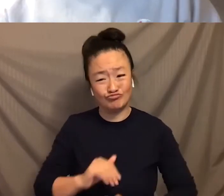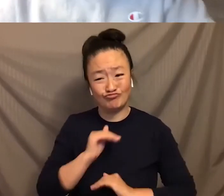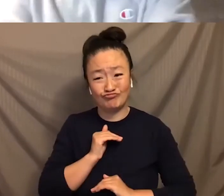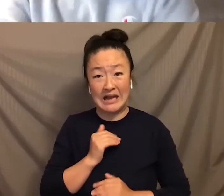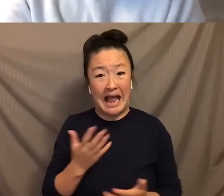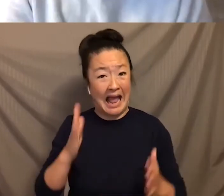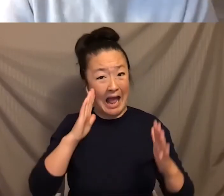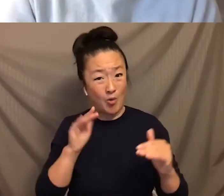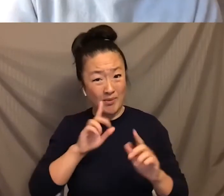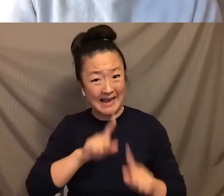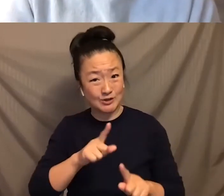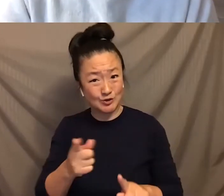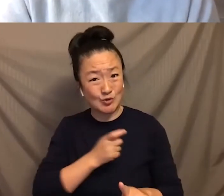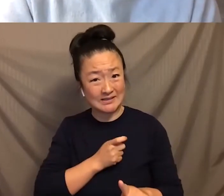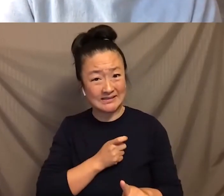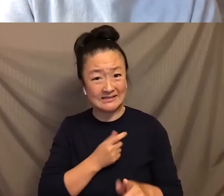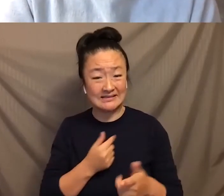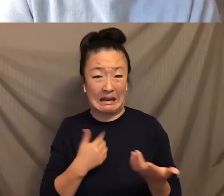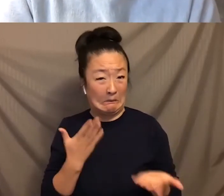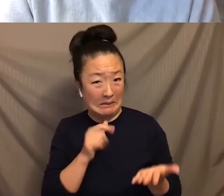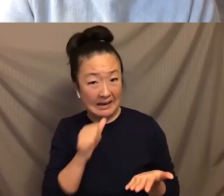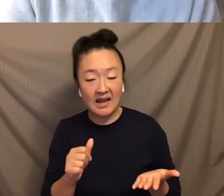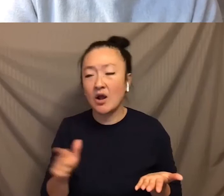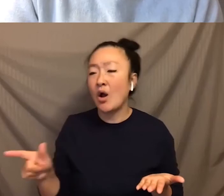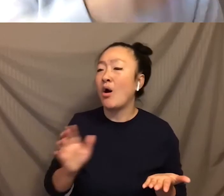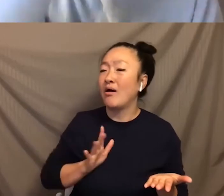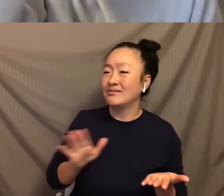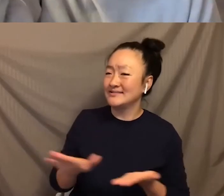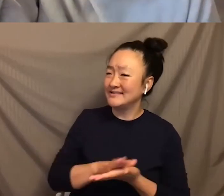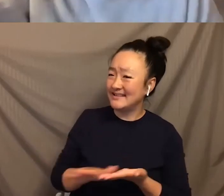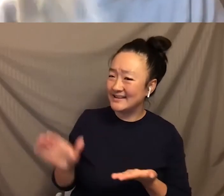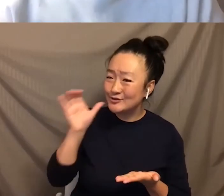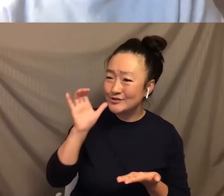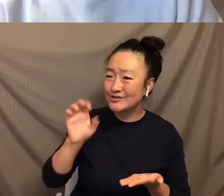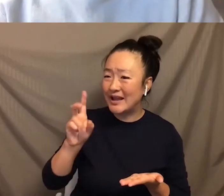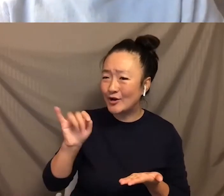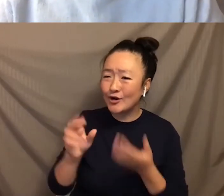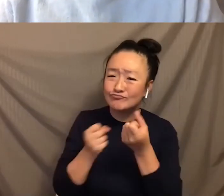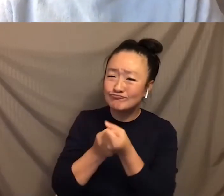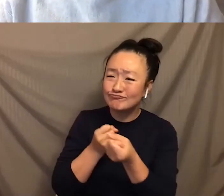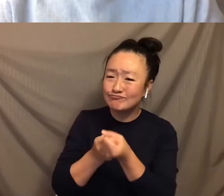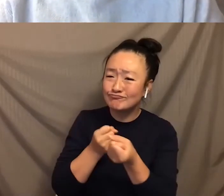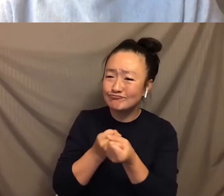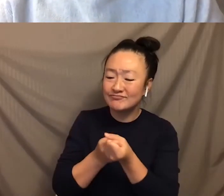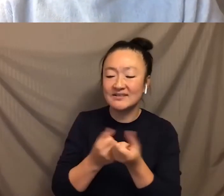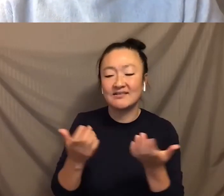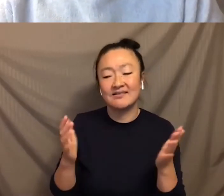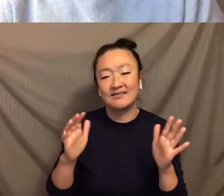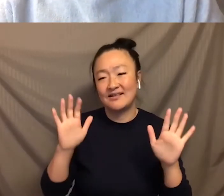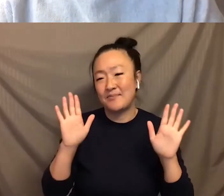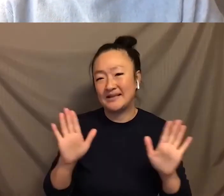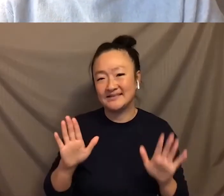not. I love that. It's so nice to hear that your editor was really on your team as well. That's really amazing. We love WW